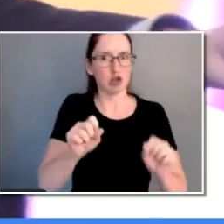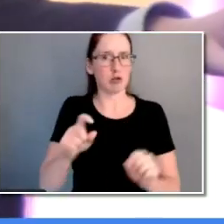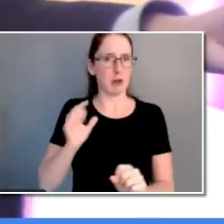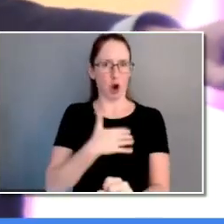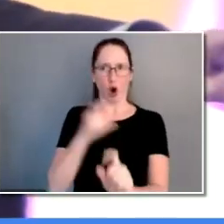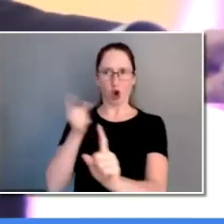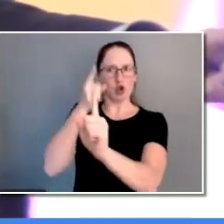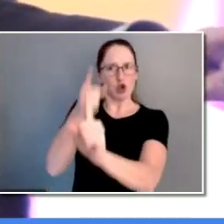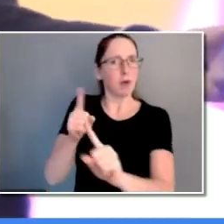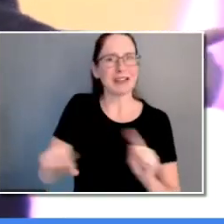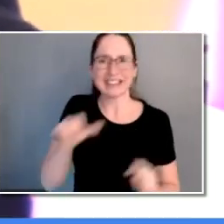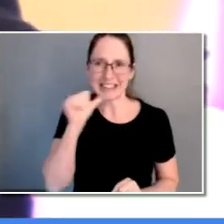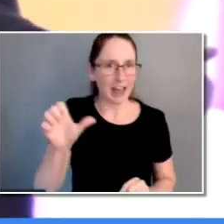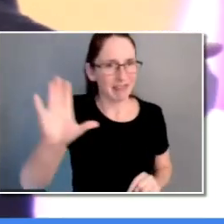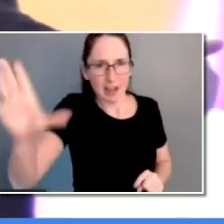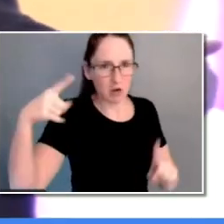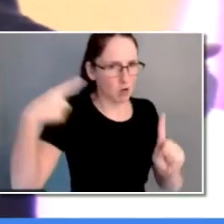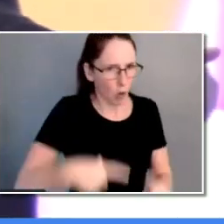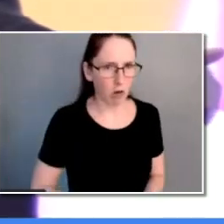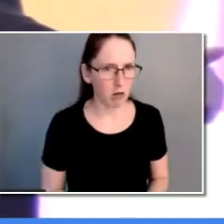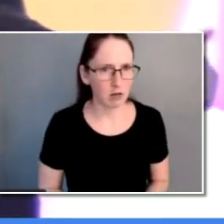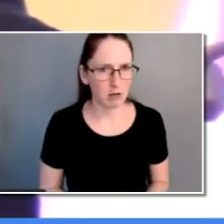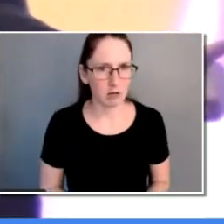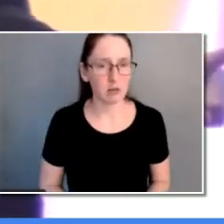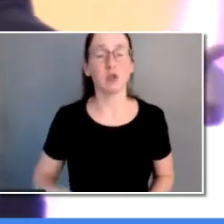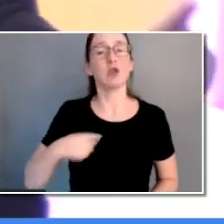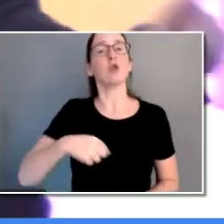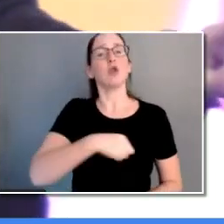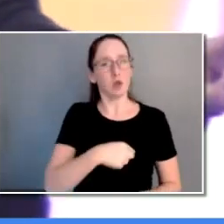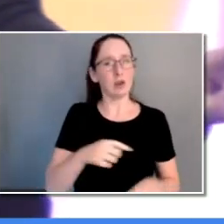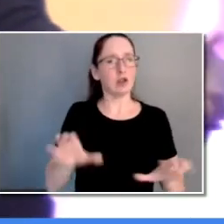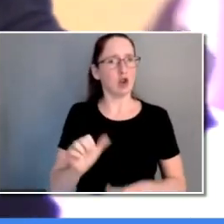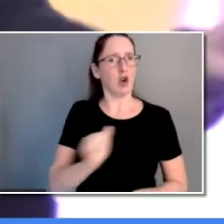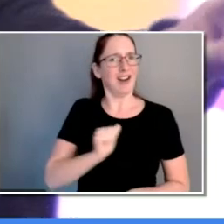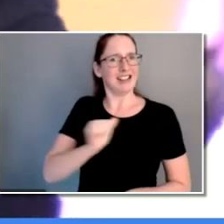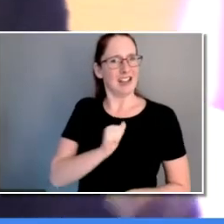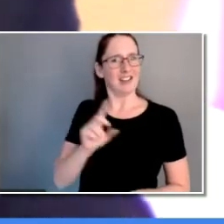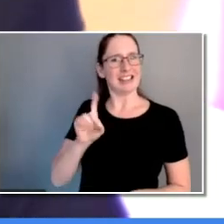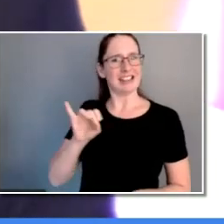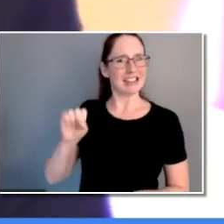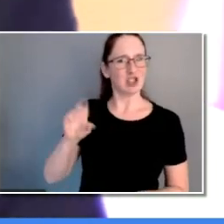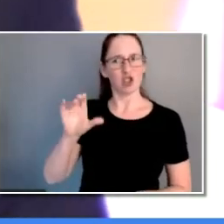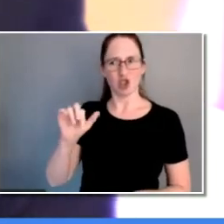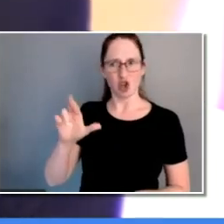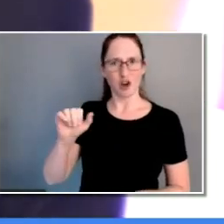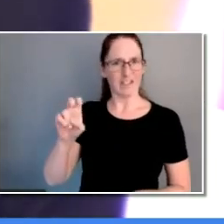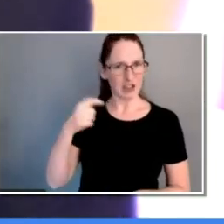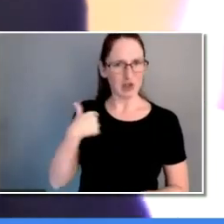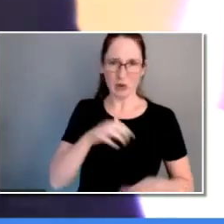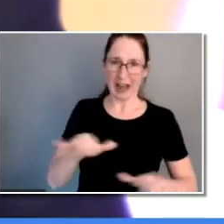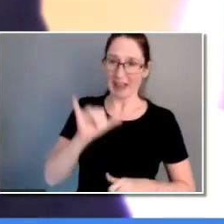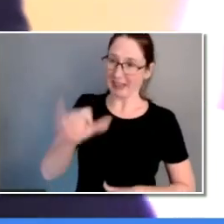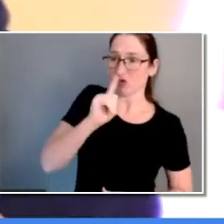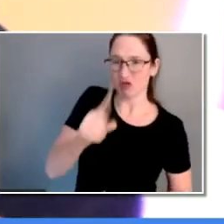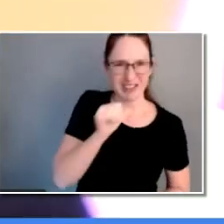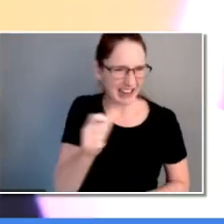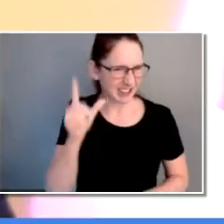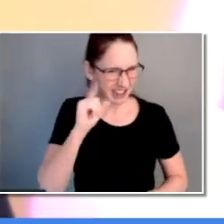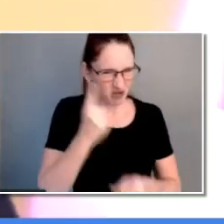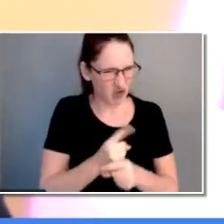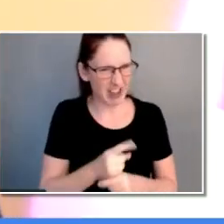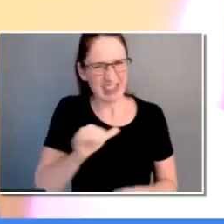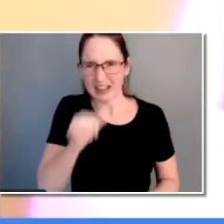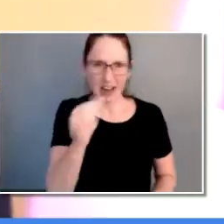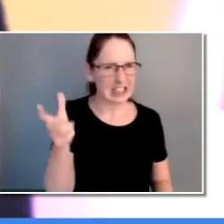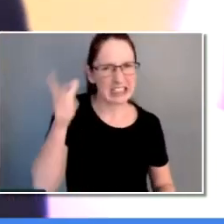was not theirs. And we do ourselves a disservice when we act like that isn't true because it doesn't sound right. It doesn't